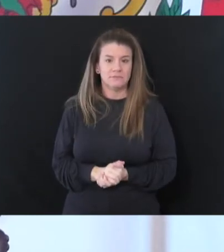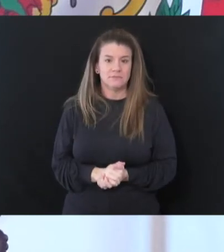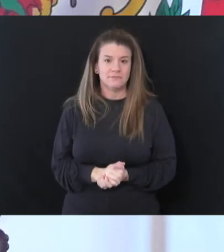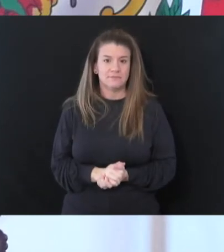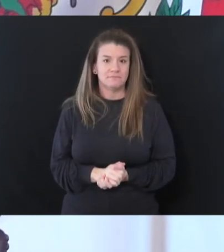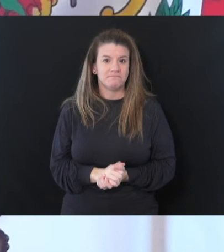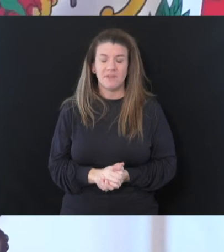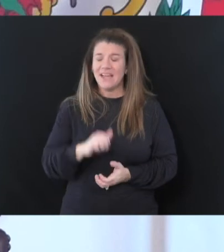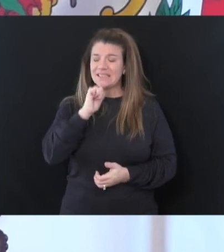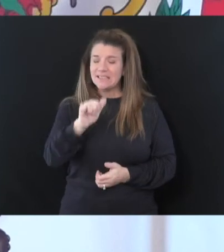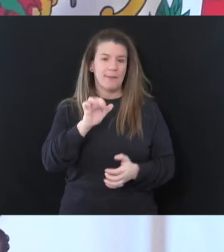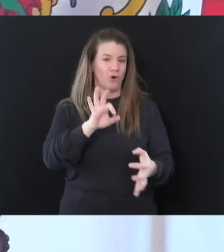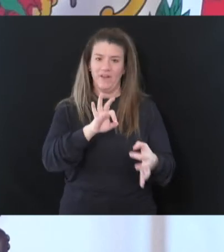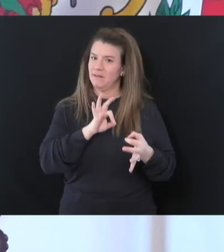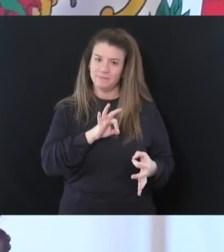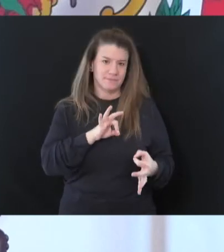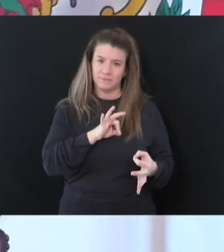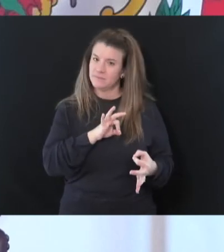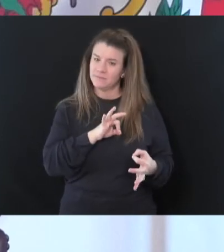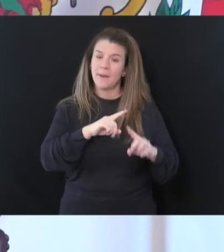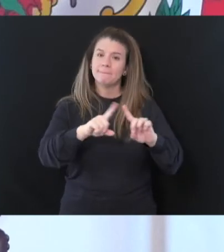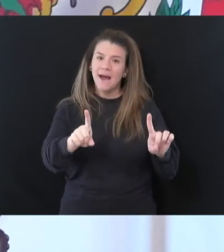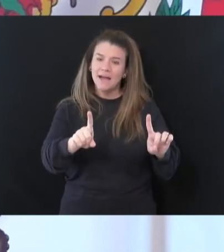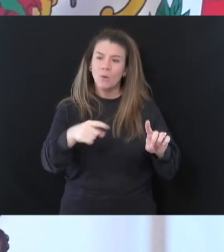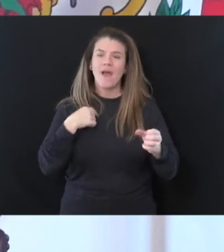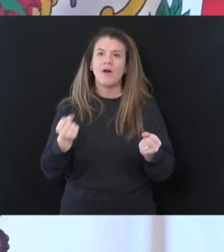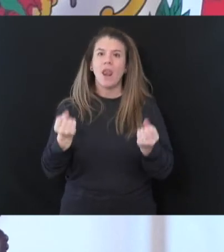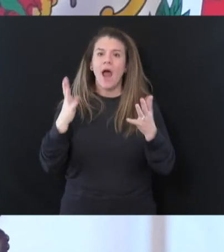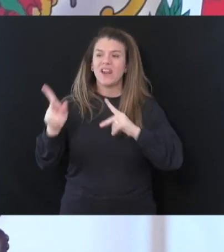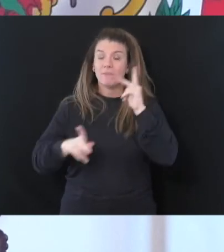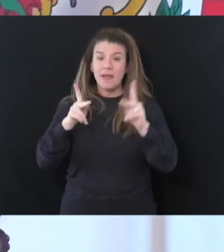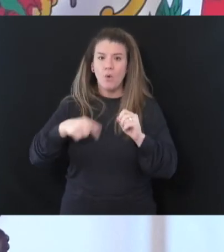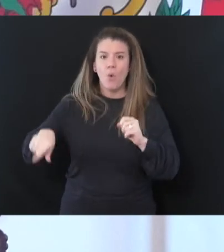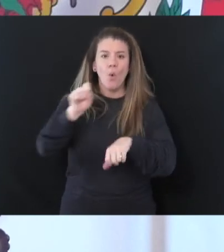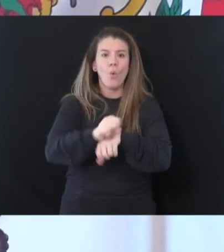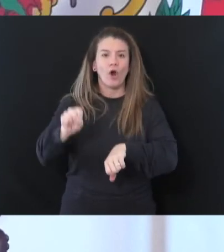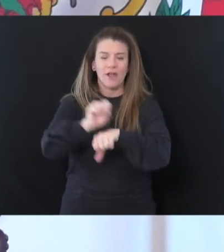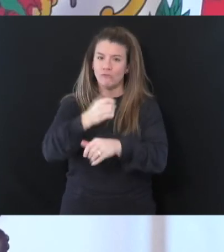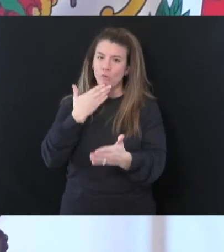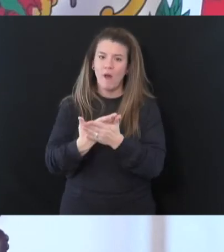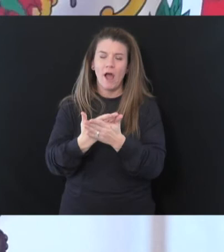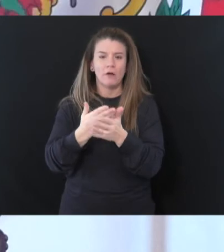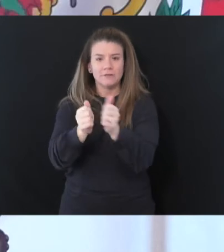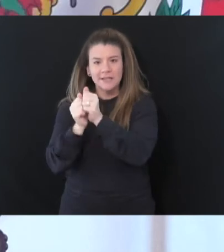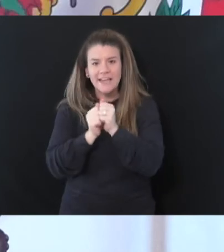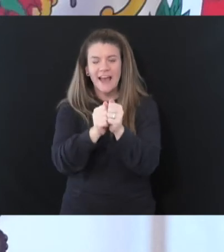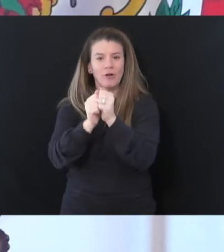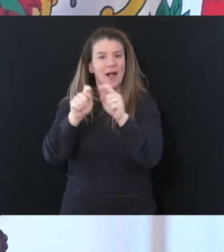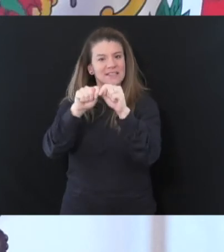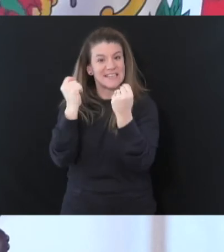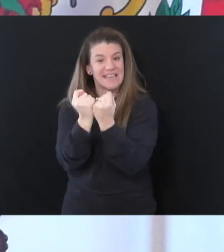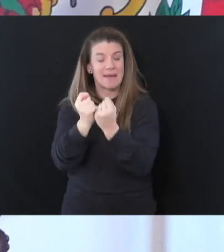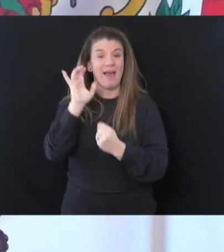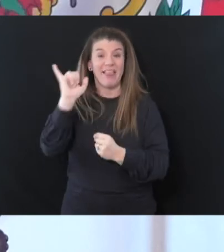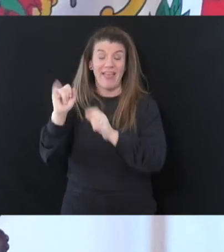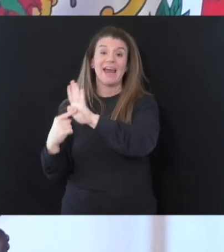It's not going to be perfect, but we got a lot of people making the right moves on the chessboard, and it reflects across our whole